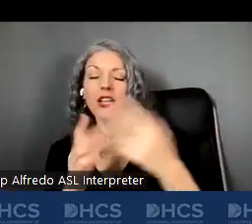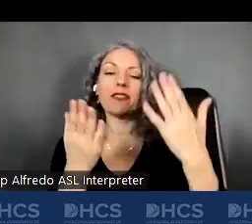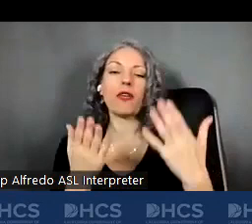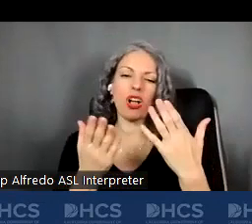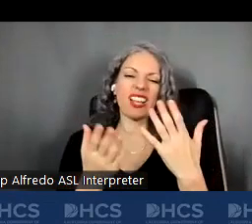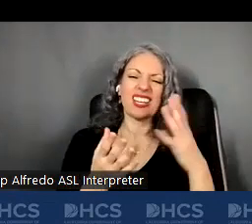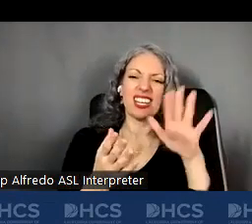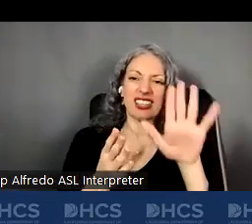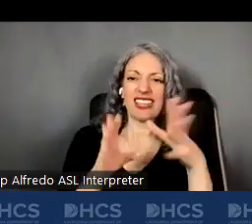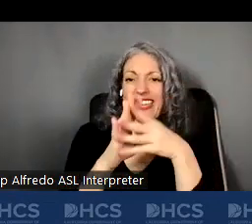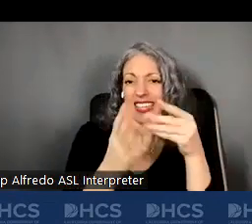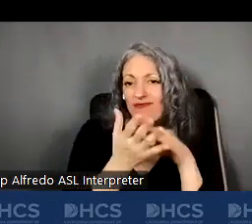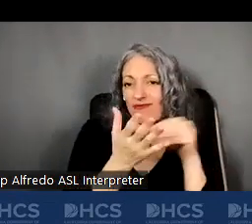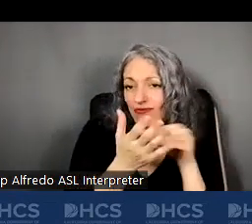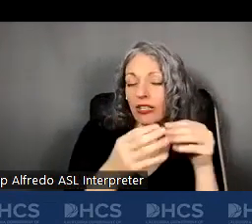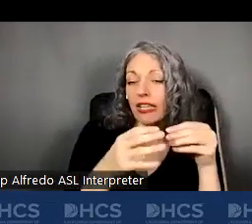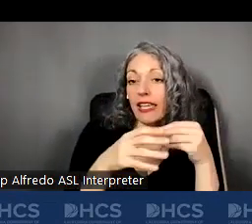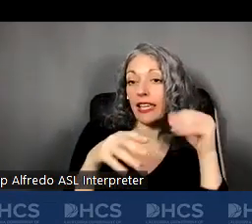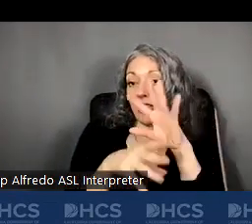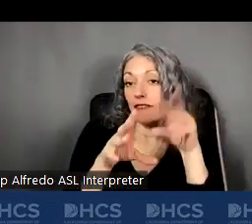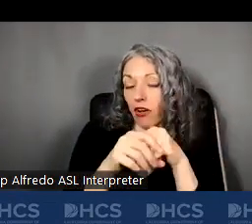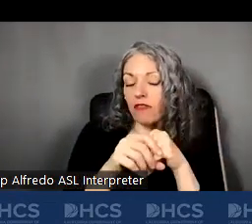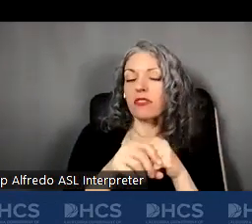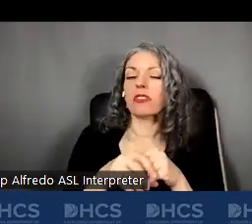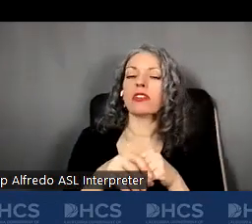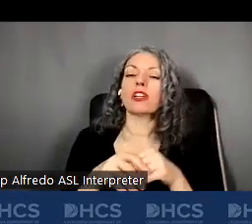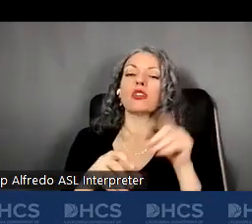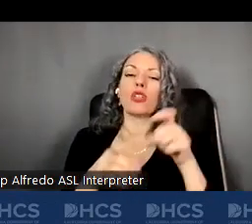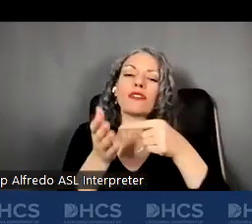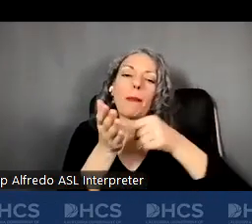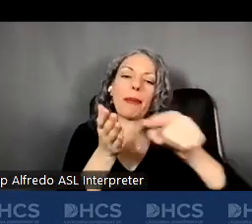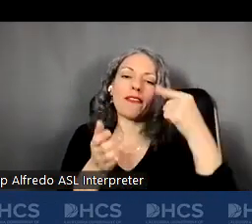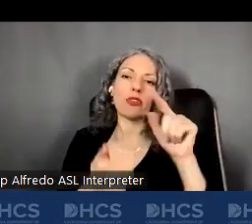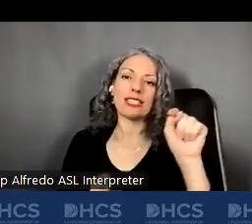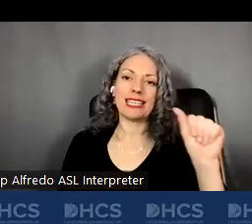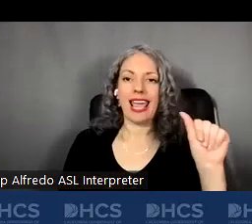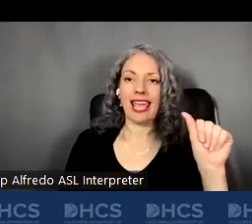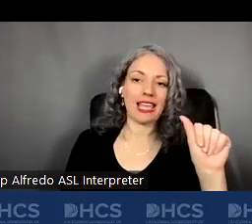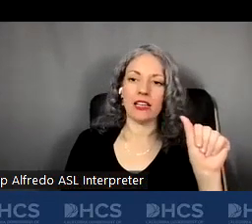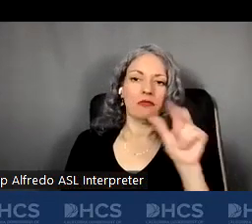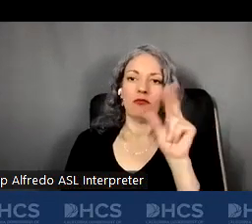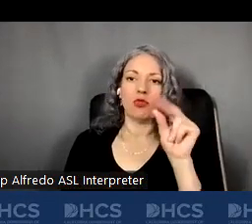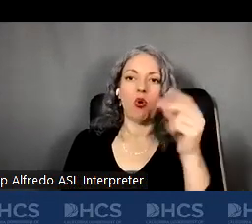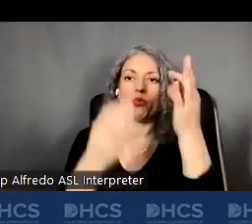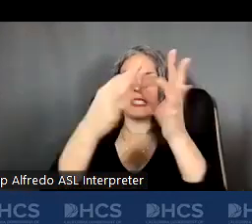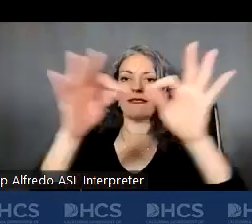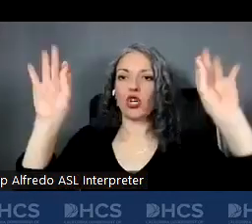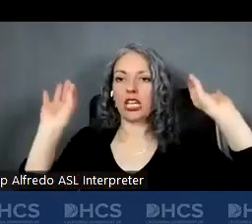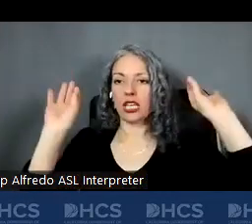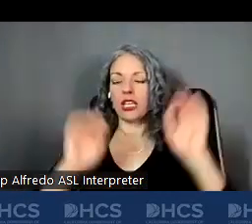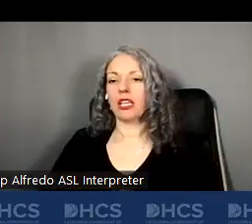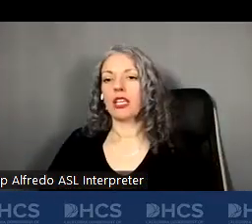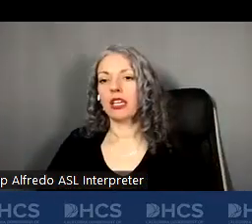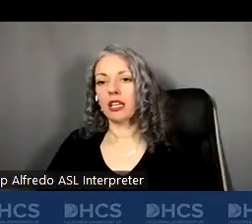second part of the question was, do they have to pay for the TA? And no, it's free. Okay, yeah, no, the whole idea